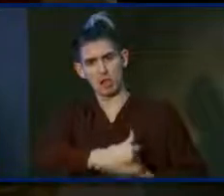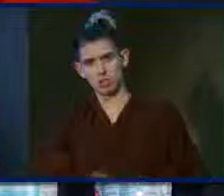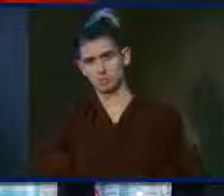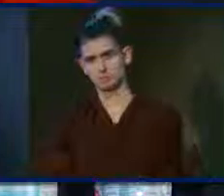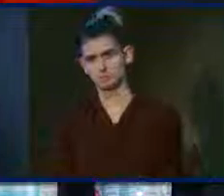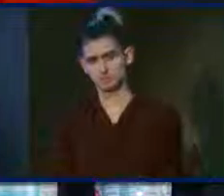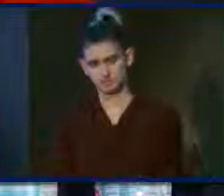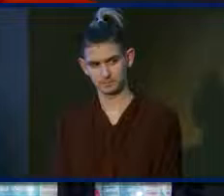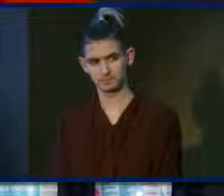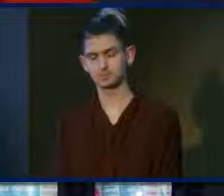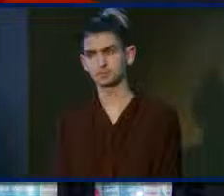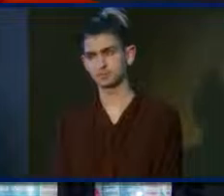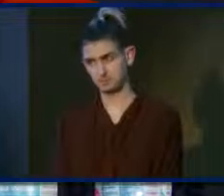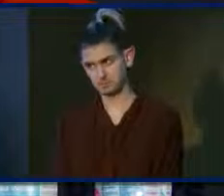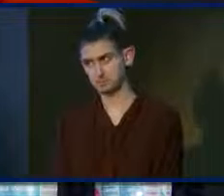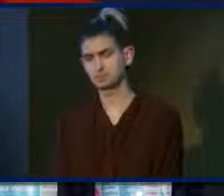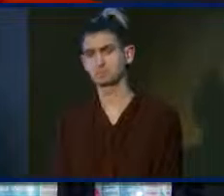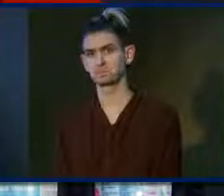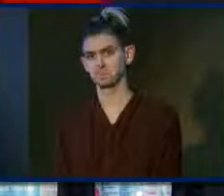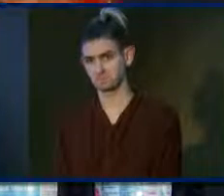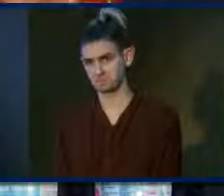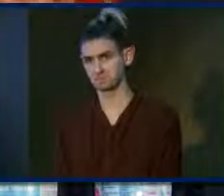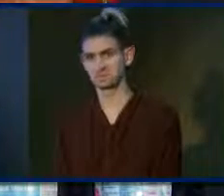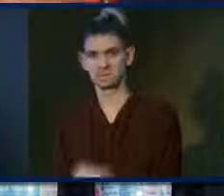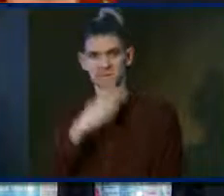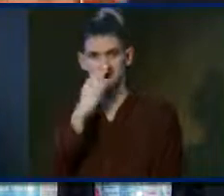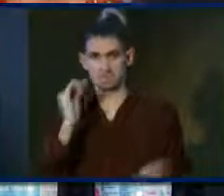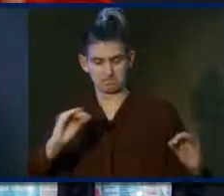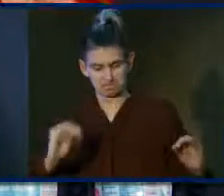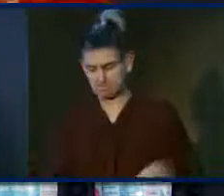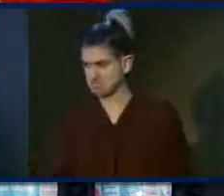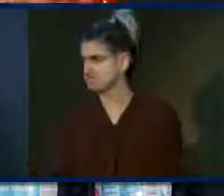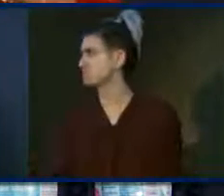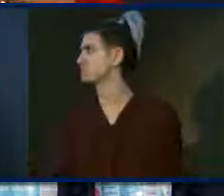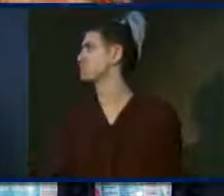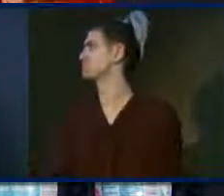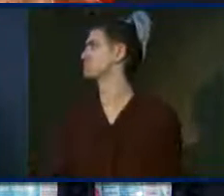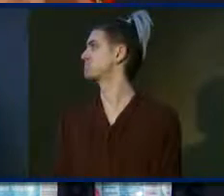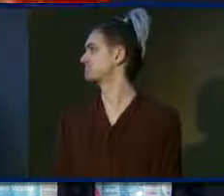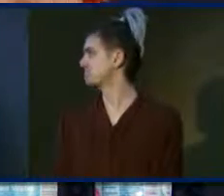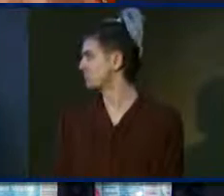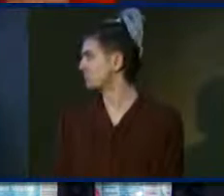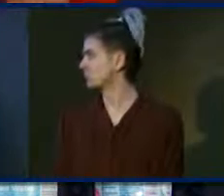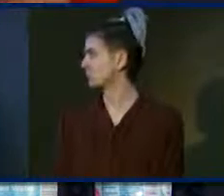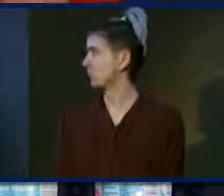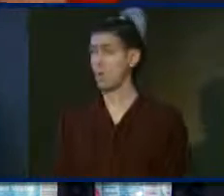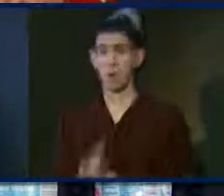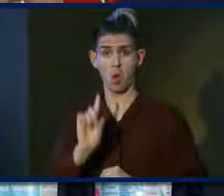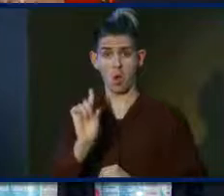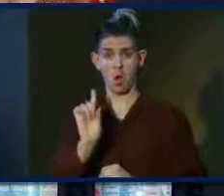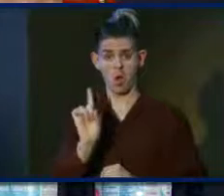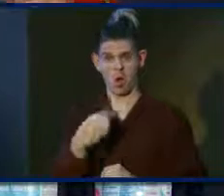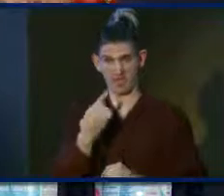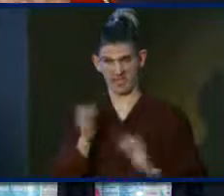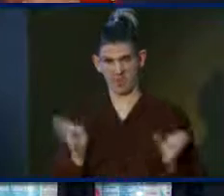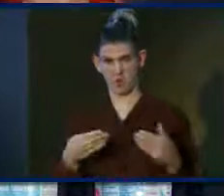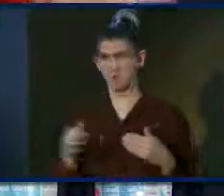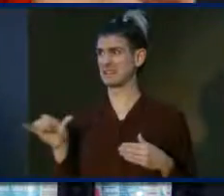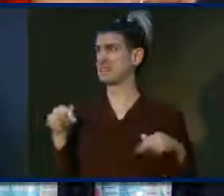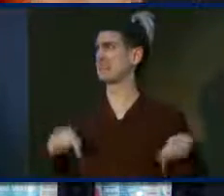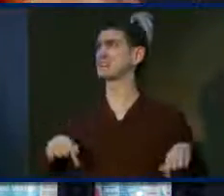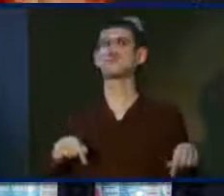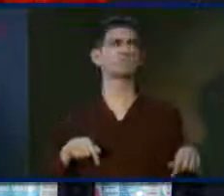that. But you know, it can't be in these little rooms. You got to go out and get